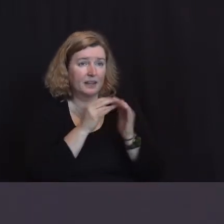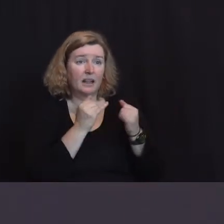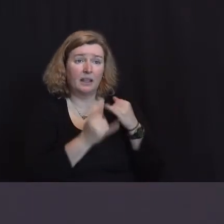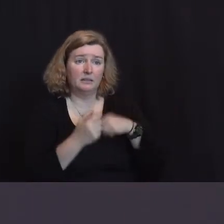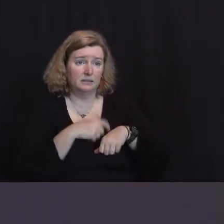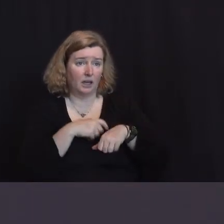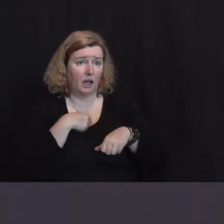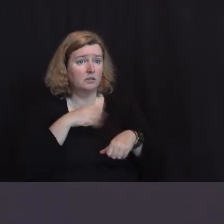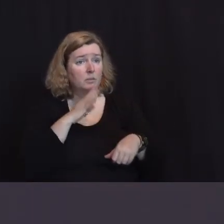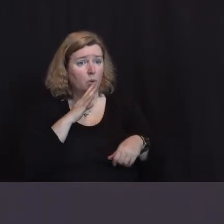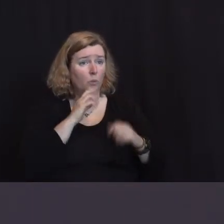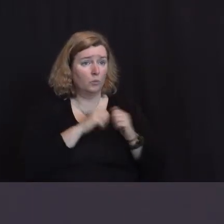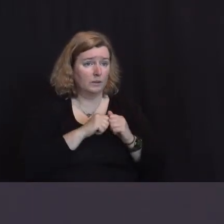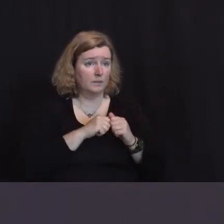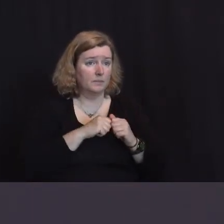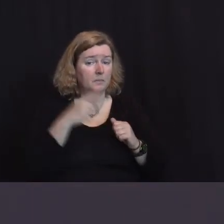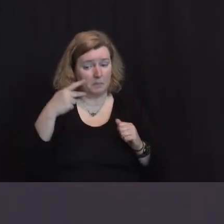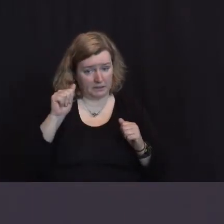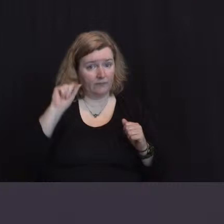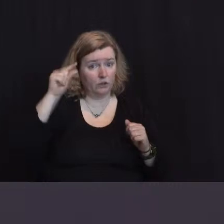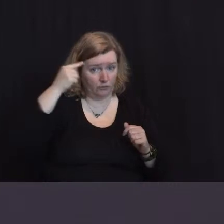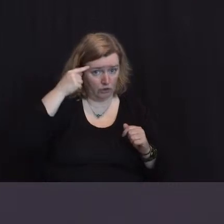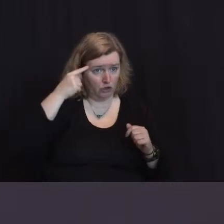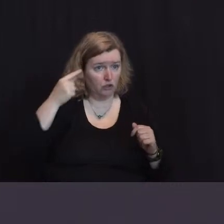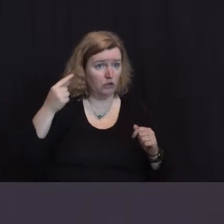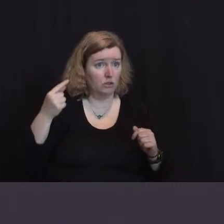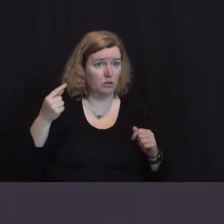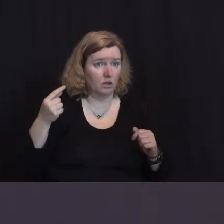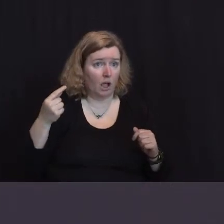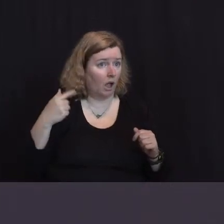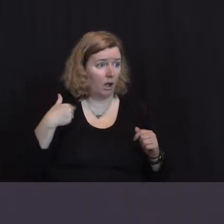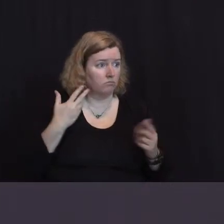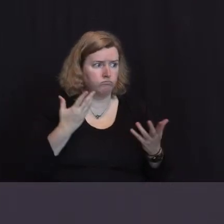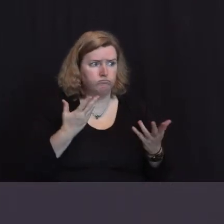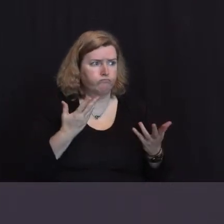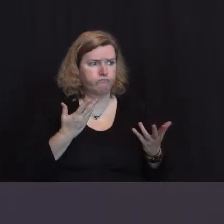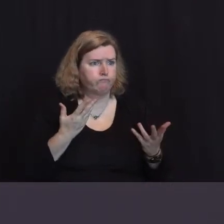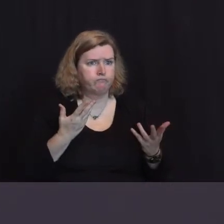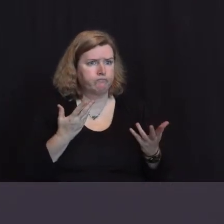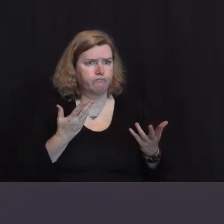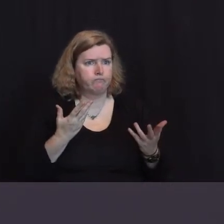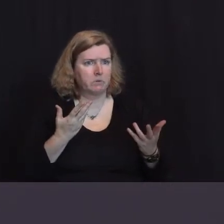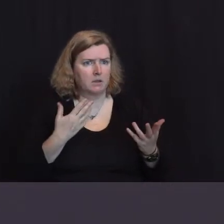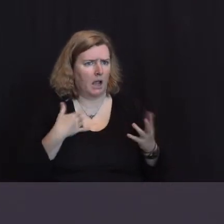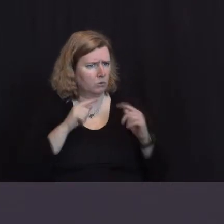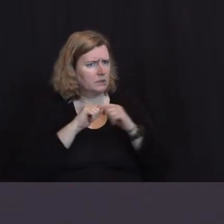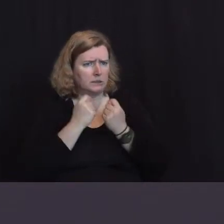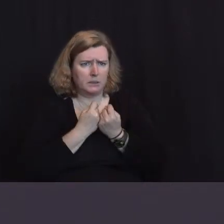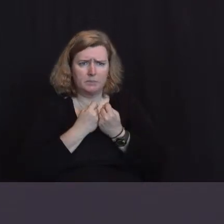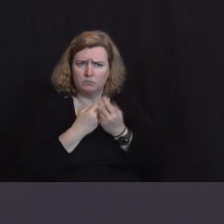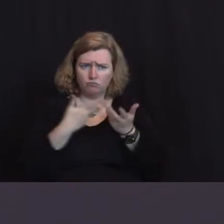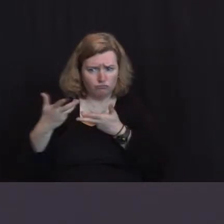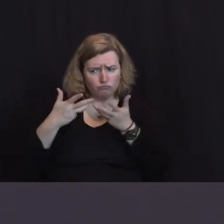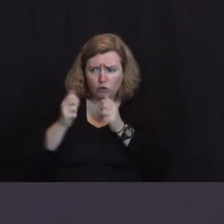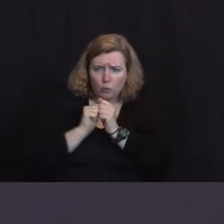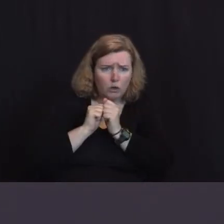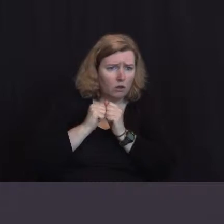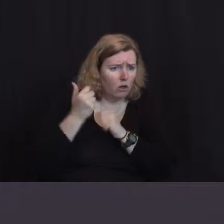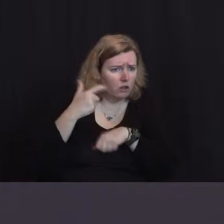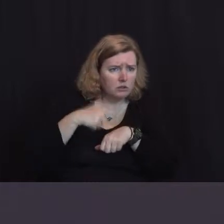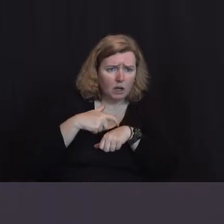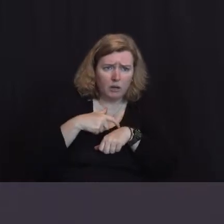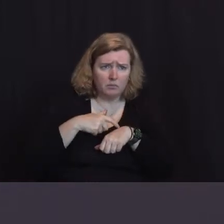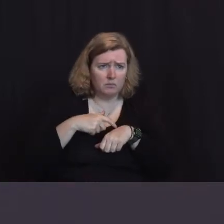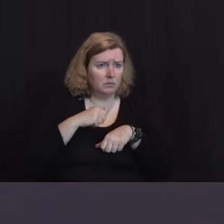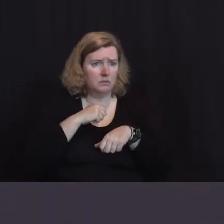speak generally regularly. It has not been lately, but our teams and chiefs in particular speak literally all the time. And that chief, even when I'm not